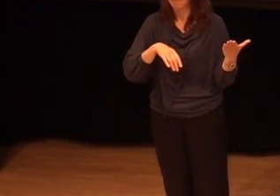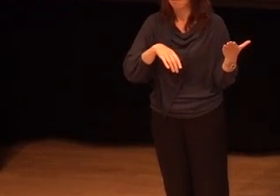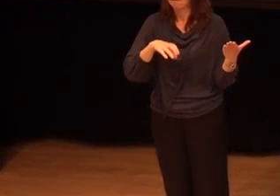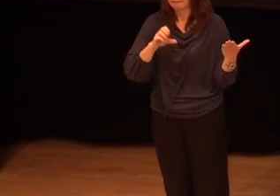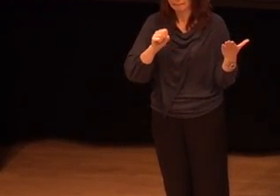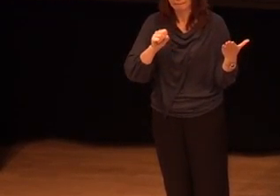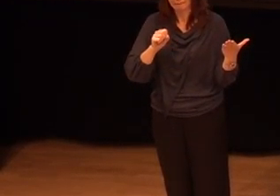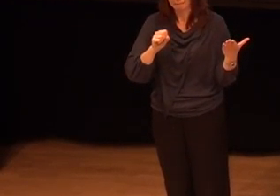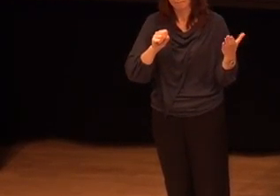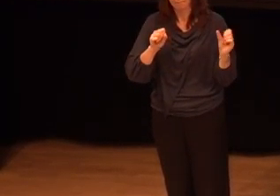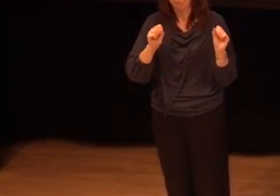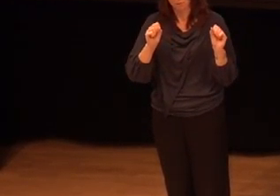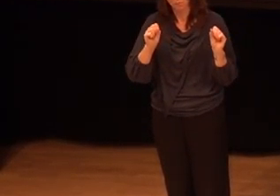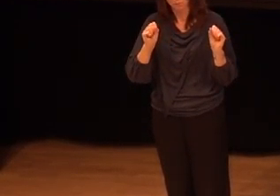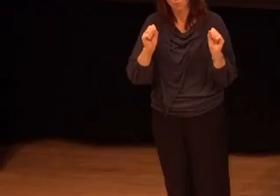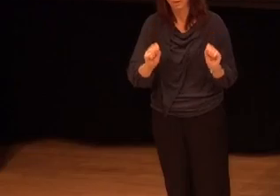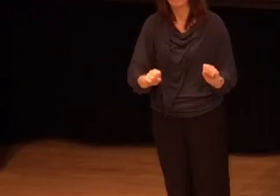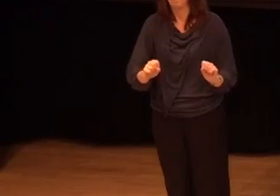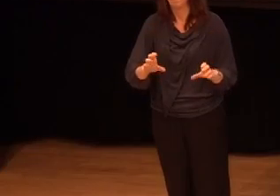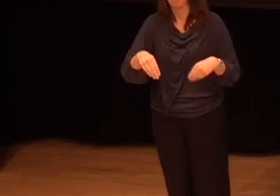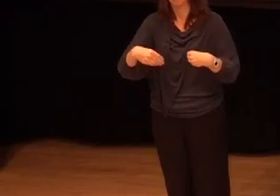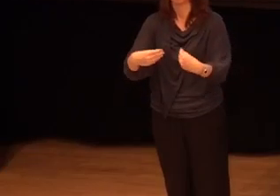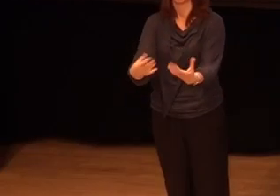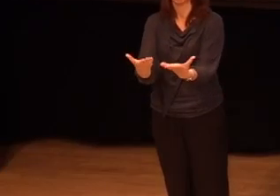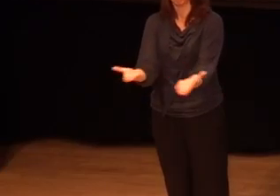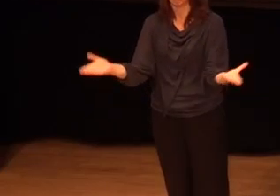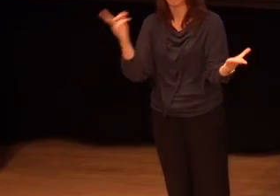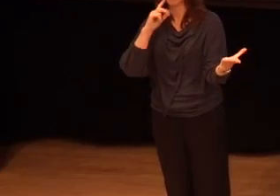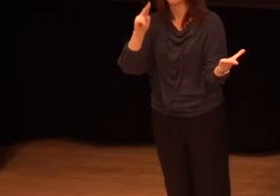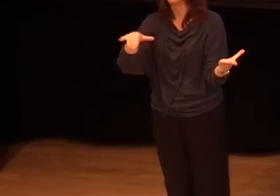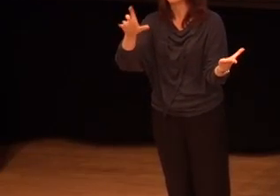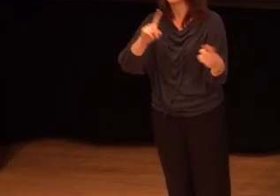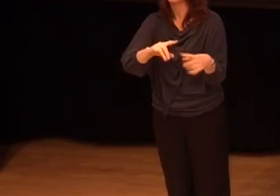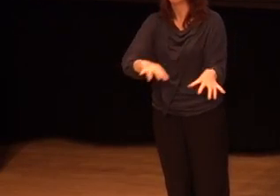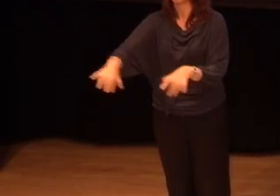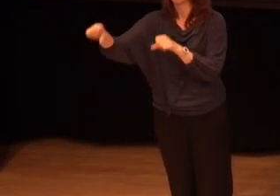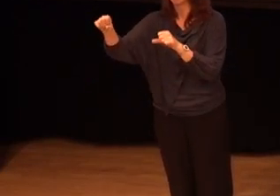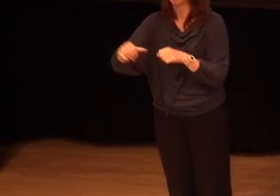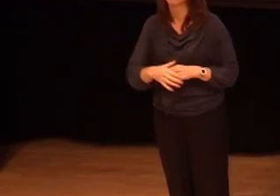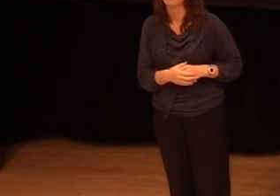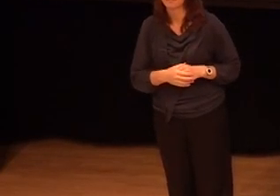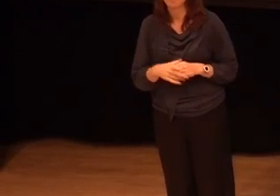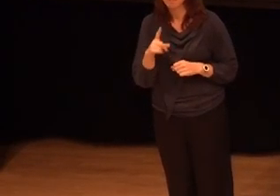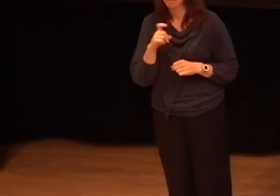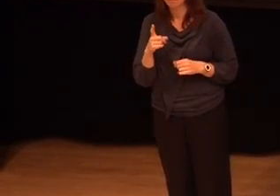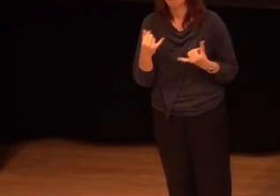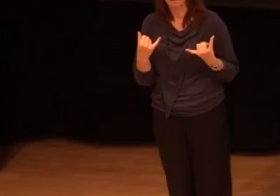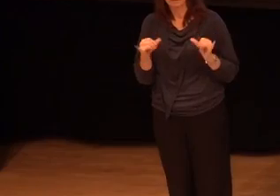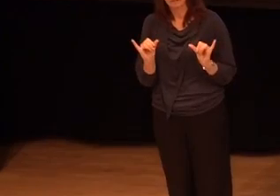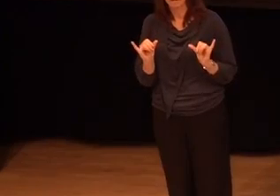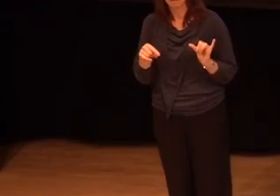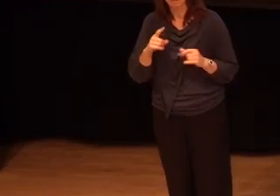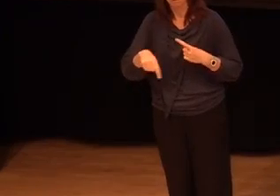embraced and a platform put forward for the city to take it on. Because this film is about